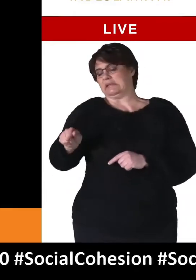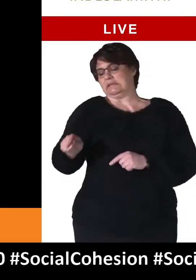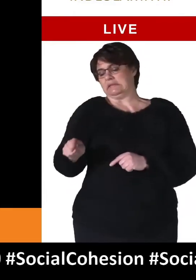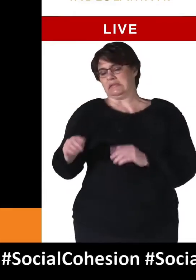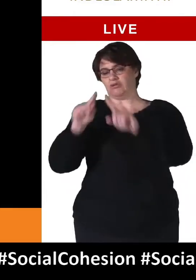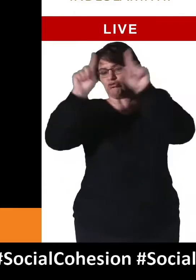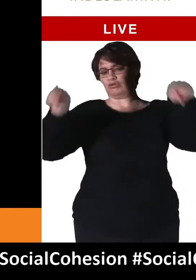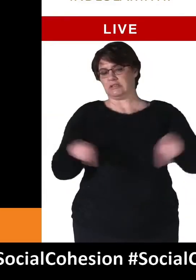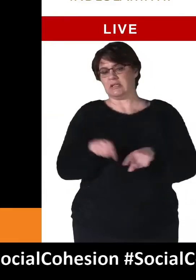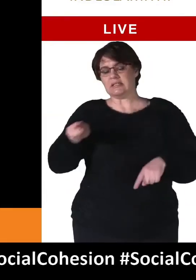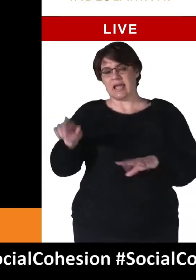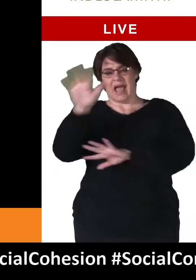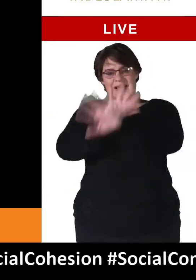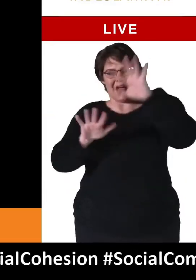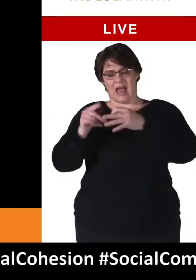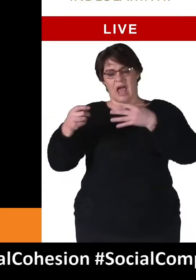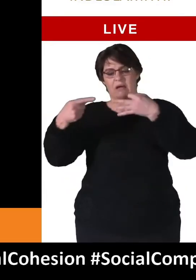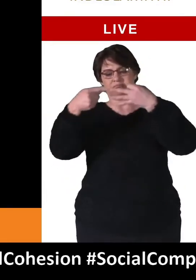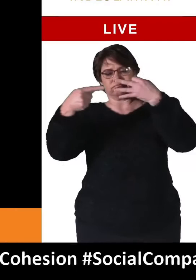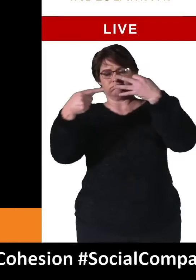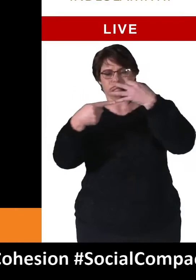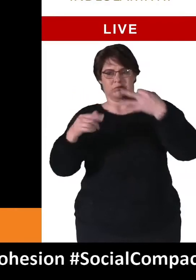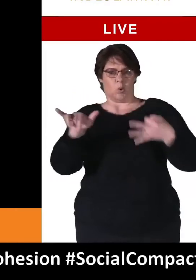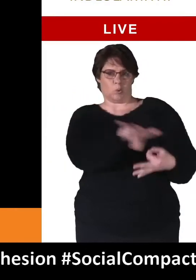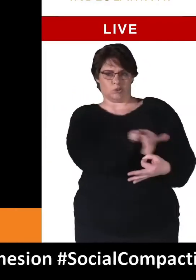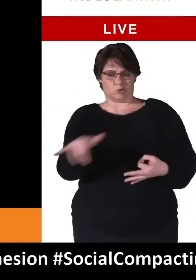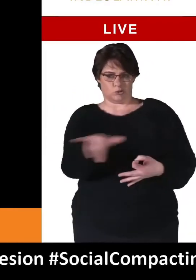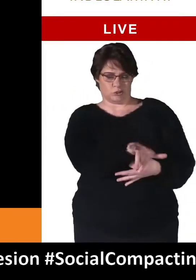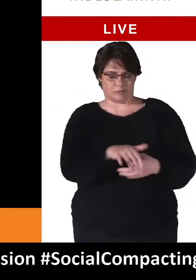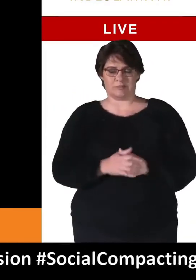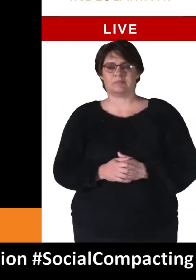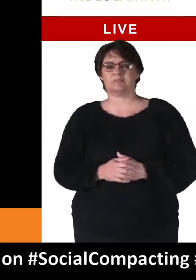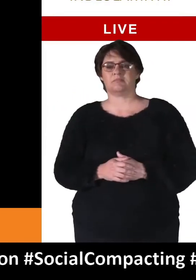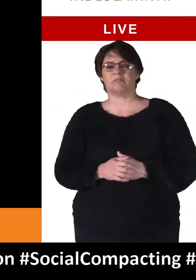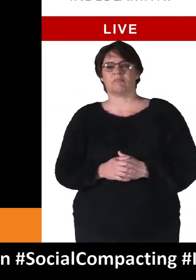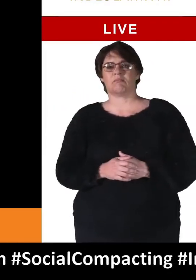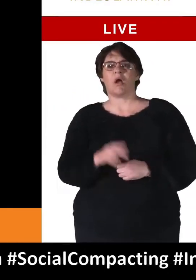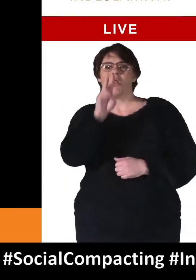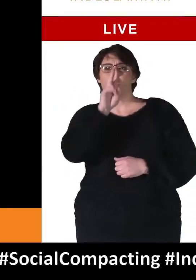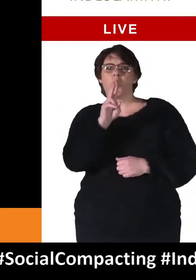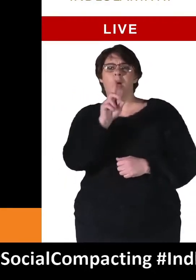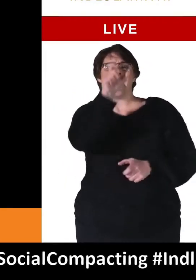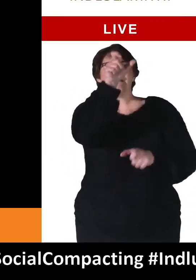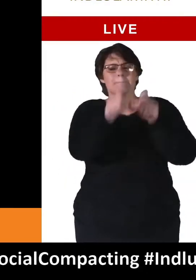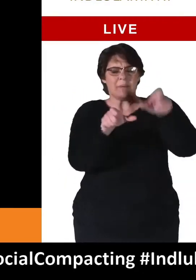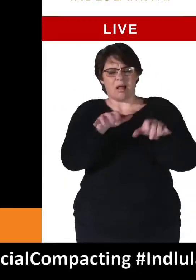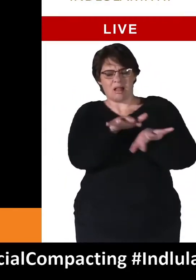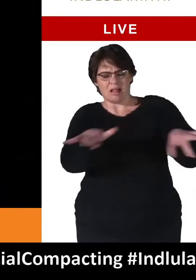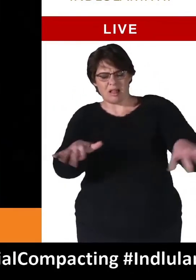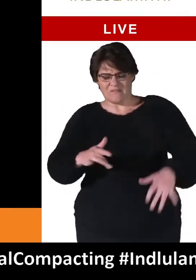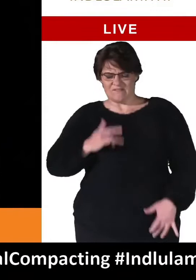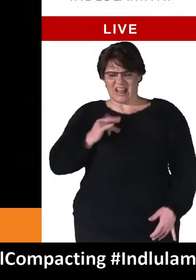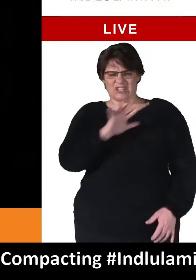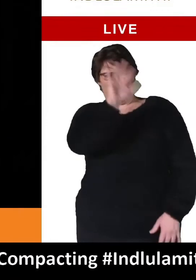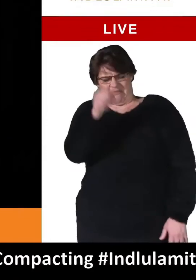of your screen, you can see the colors in the scenario's names if you need to remember them. So when we look at how people are feeling about the country this